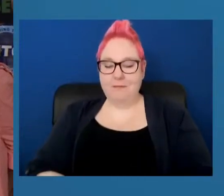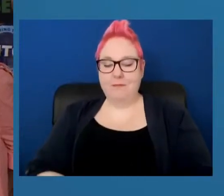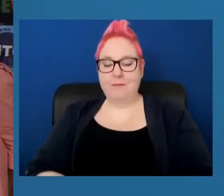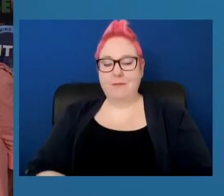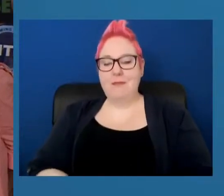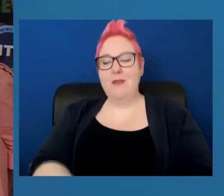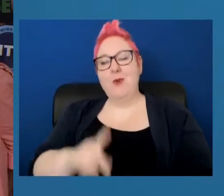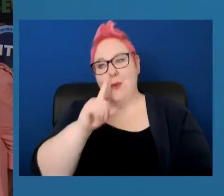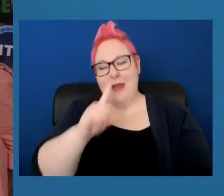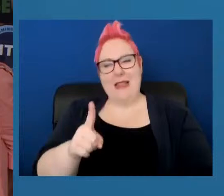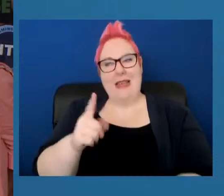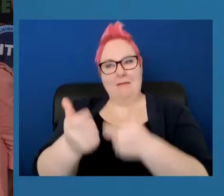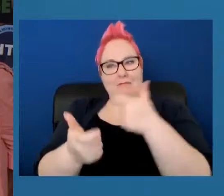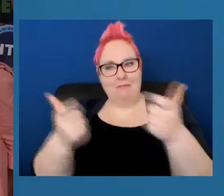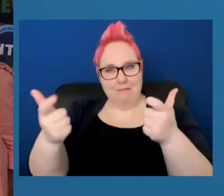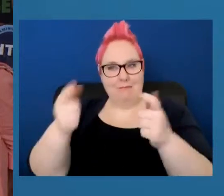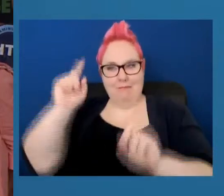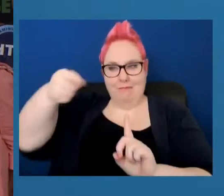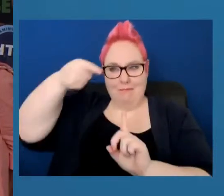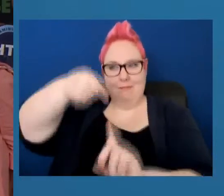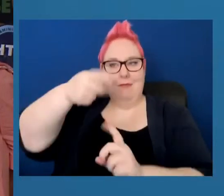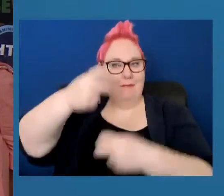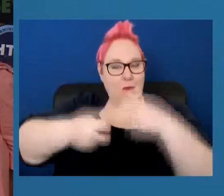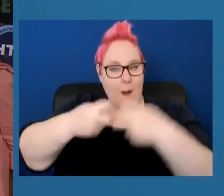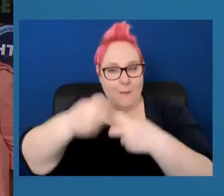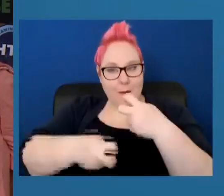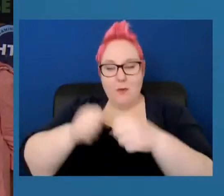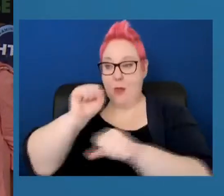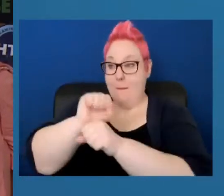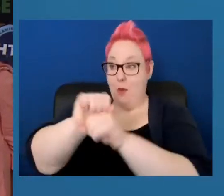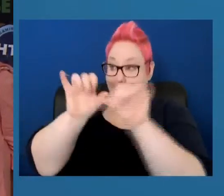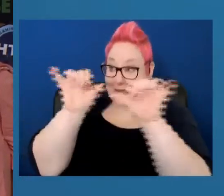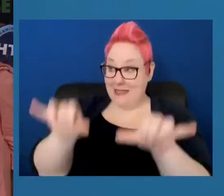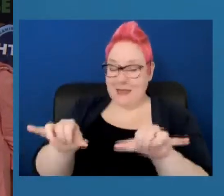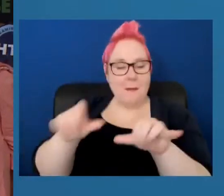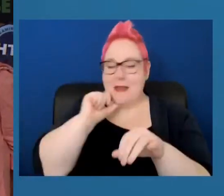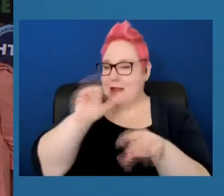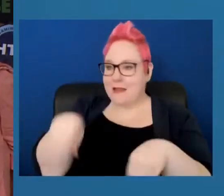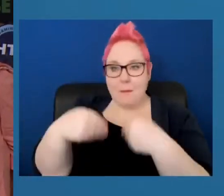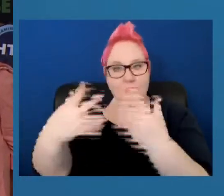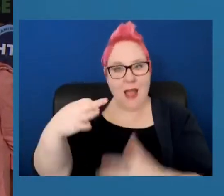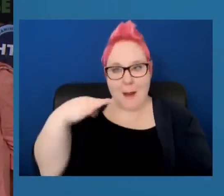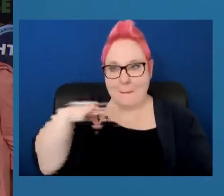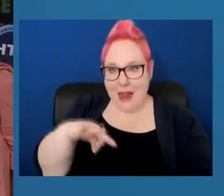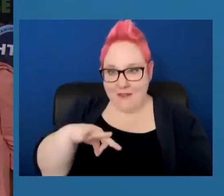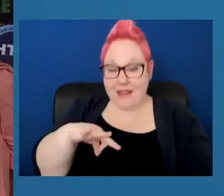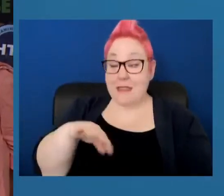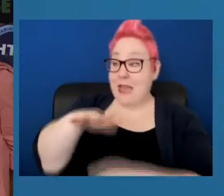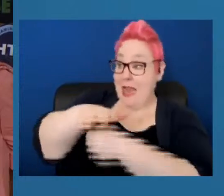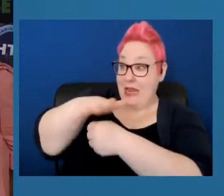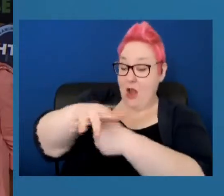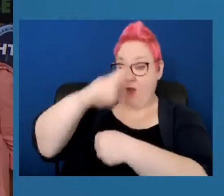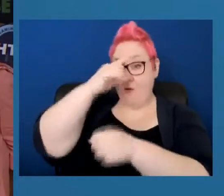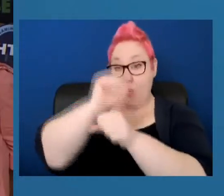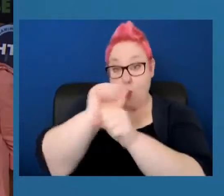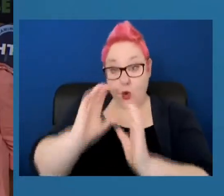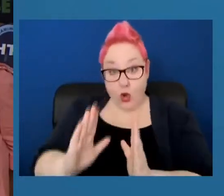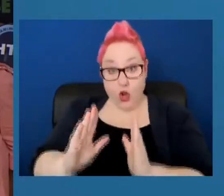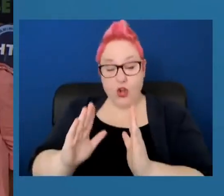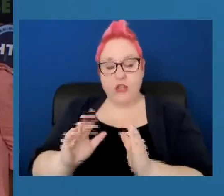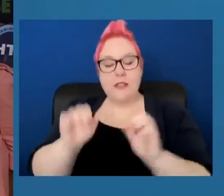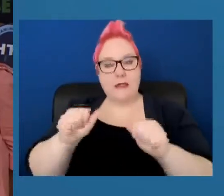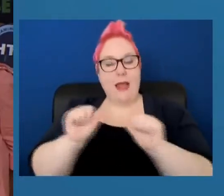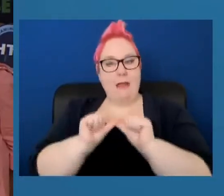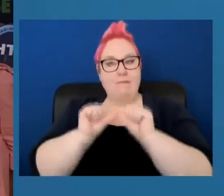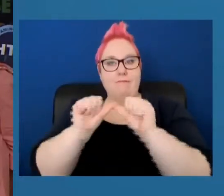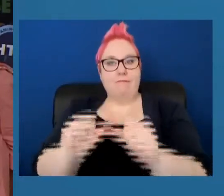with our unemployment system is that it just doesn't provide benefits that are enough for workers to keep their heads above water